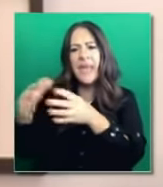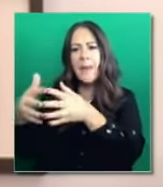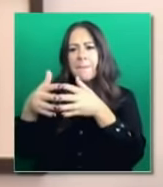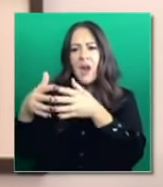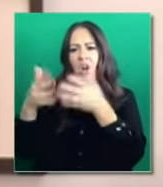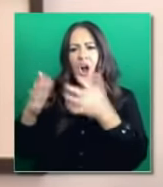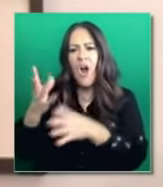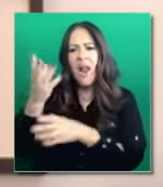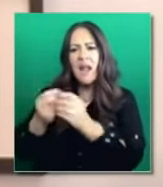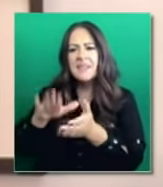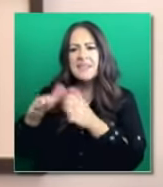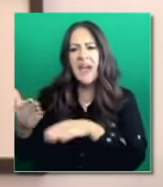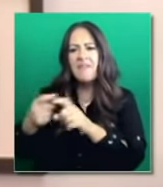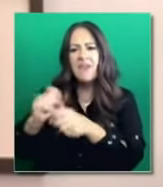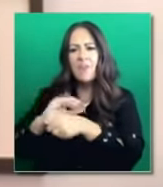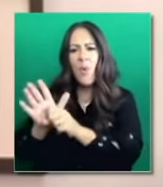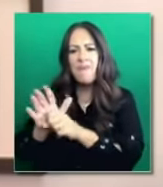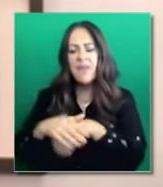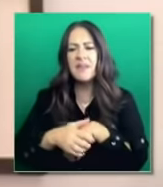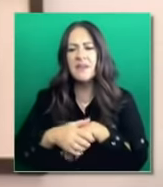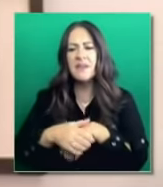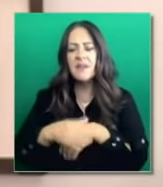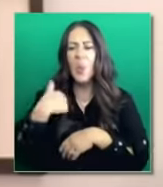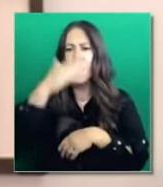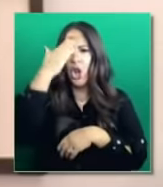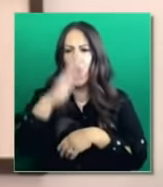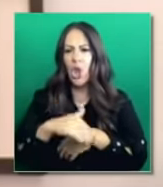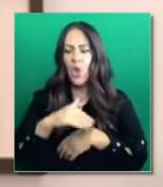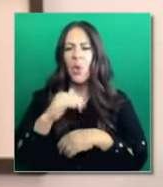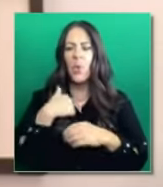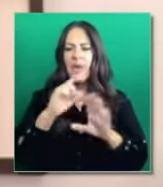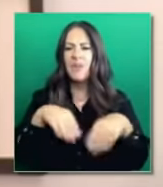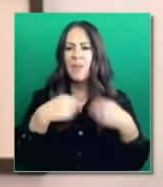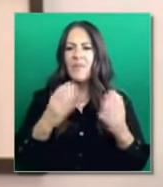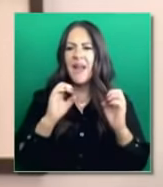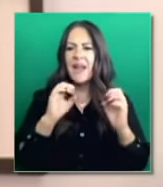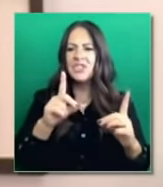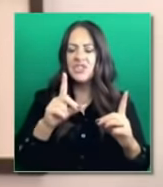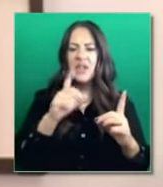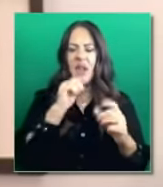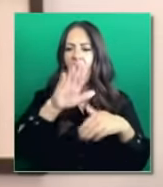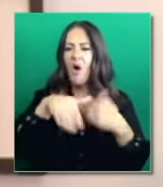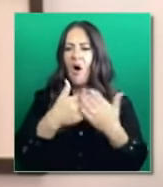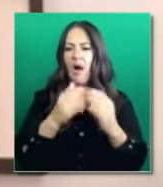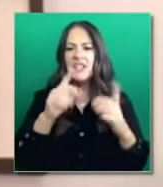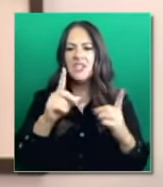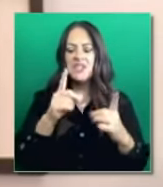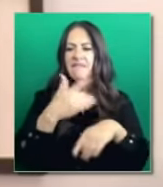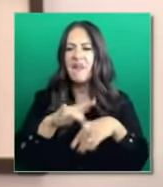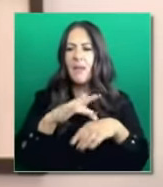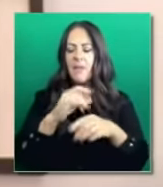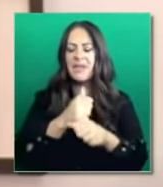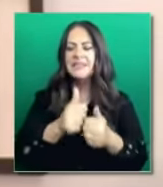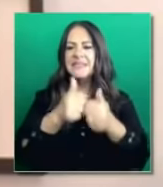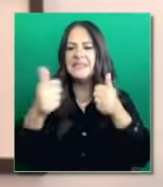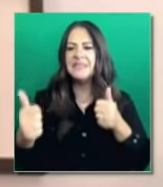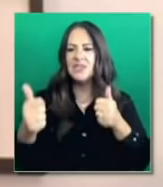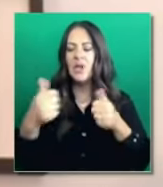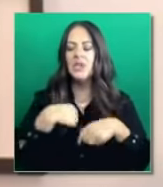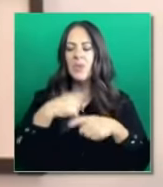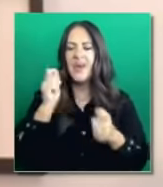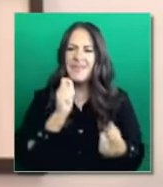to provide education to all of our students in distance learning. And so we are adapting and recovering while we deal with